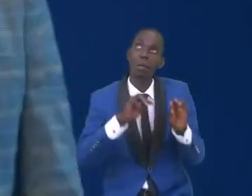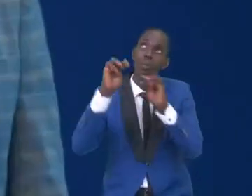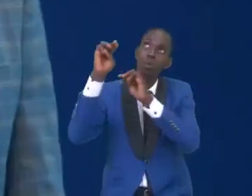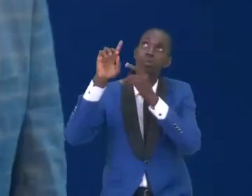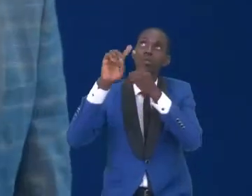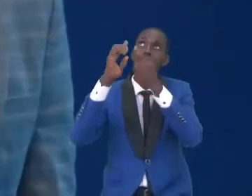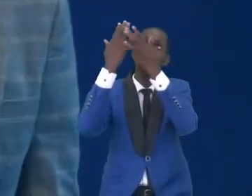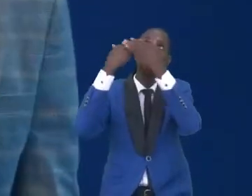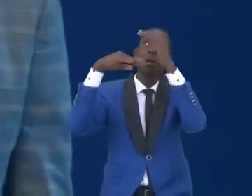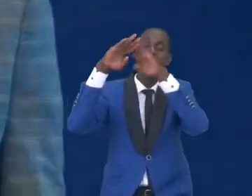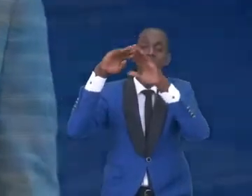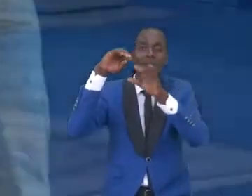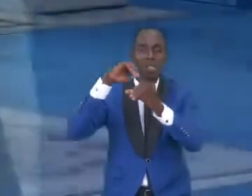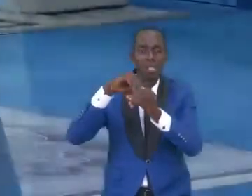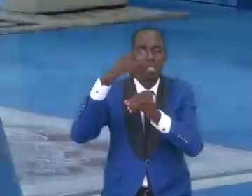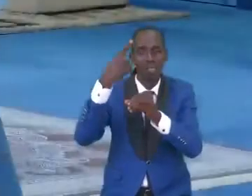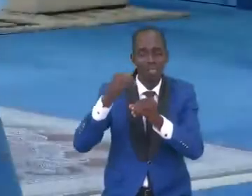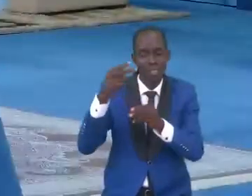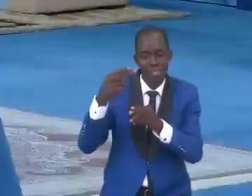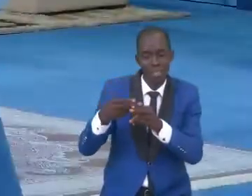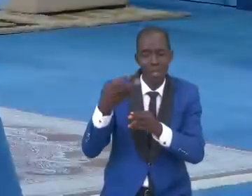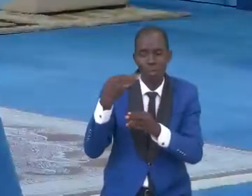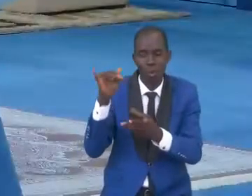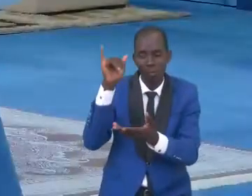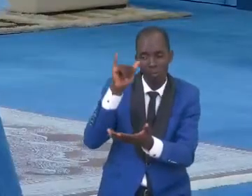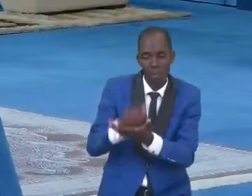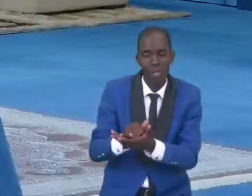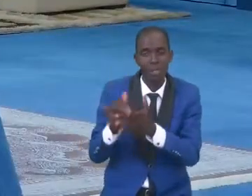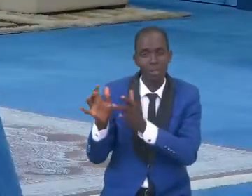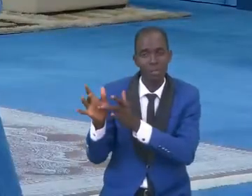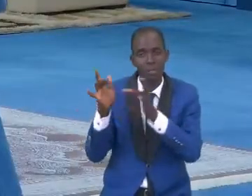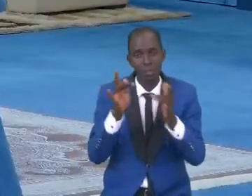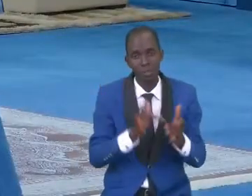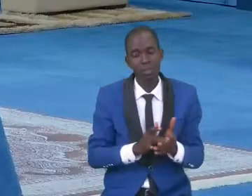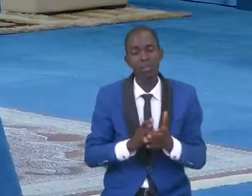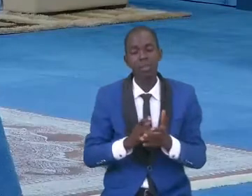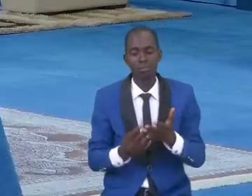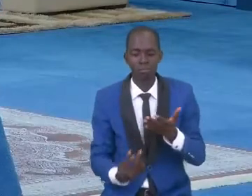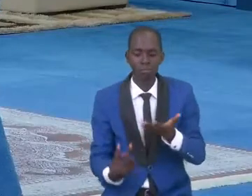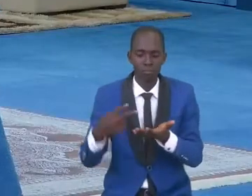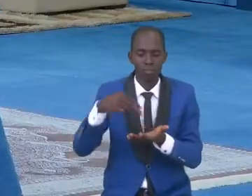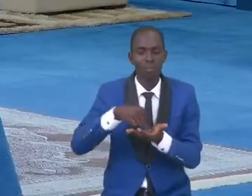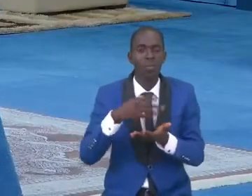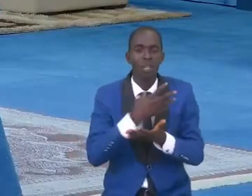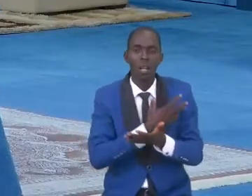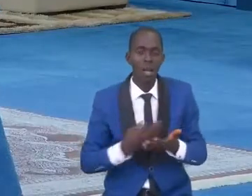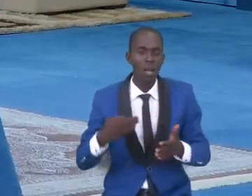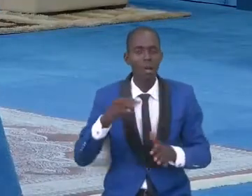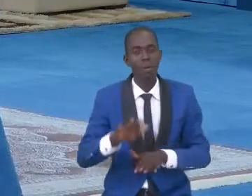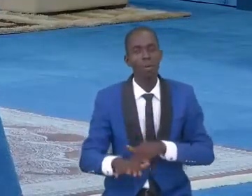the name of that Jesus, rise up and walk. And the